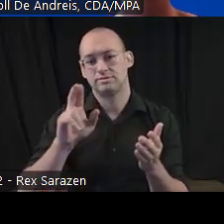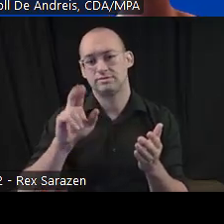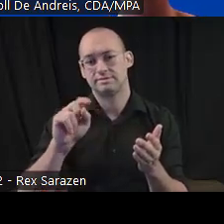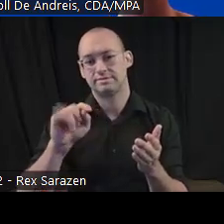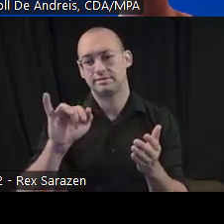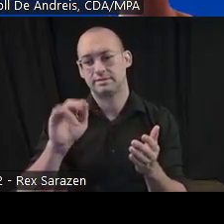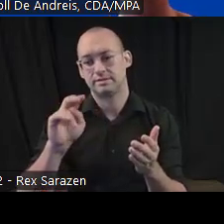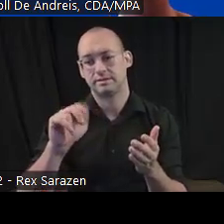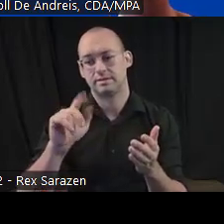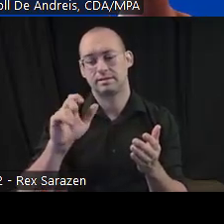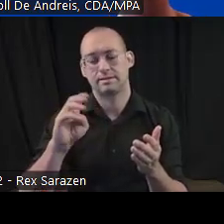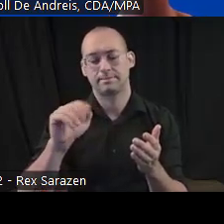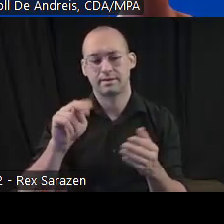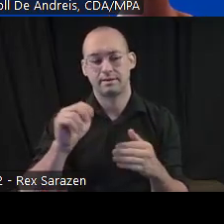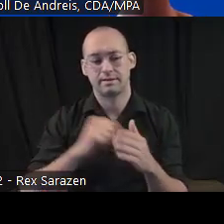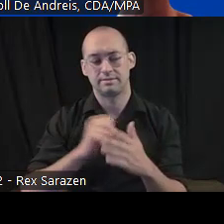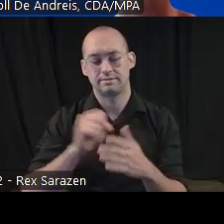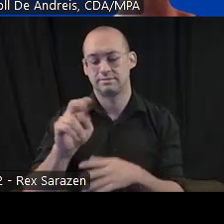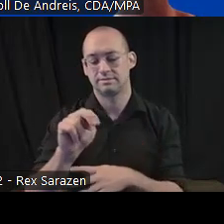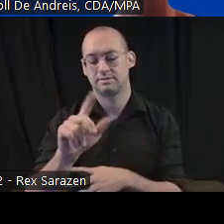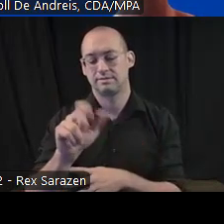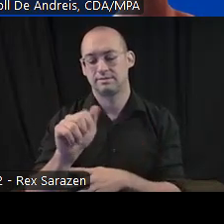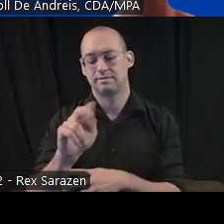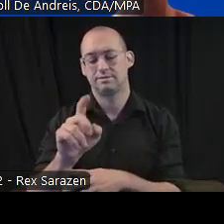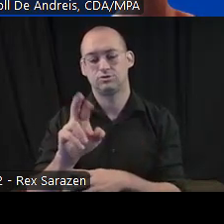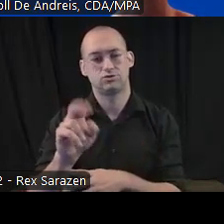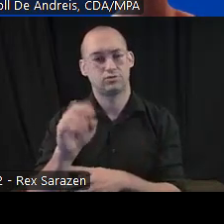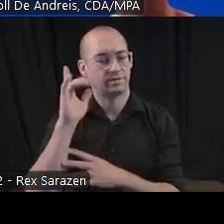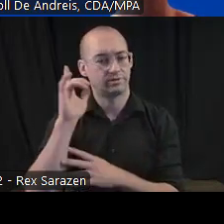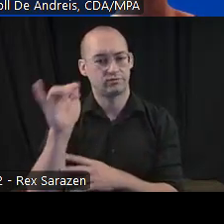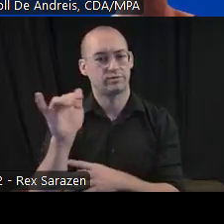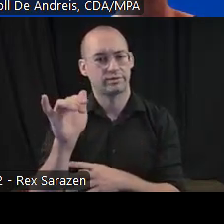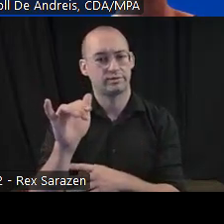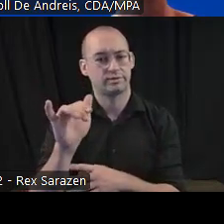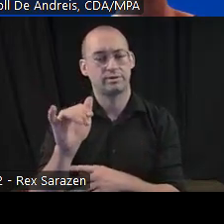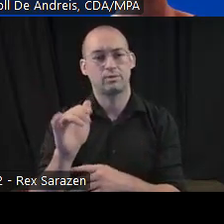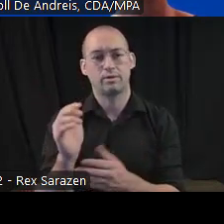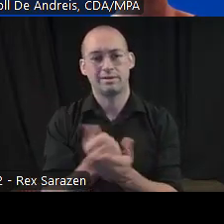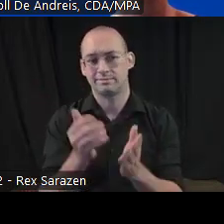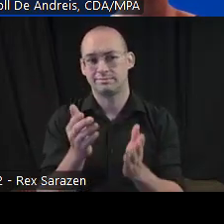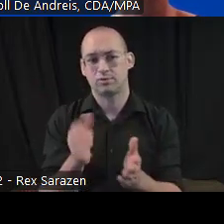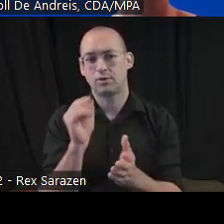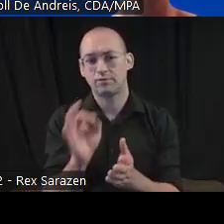I'm in San Leandro, California, and I'm a recipient of